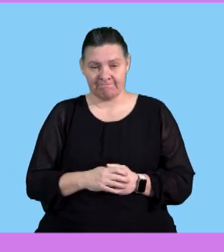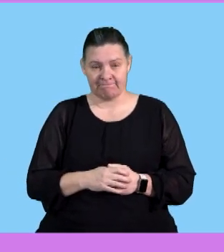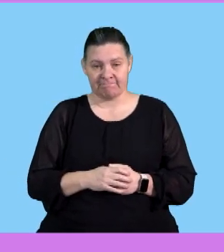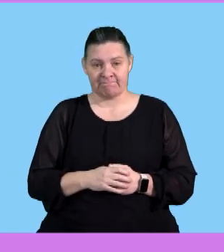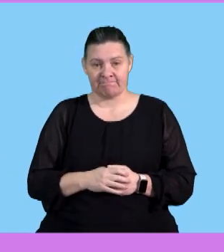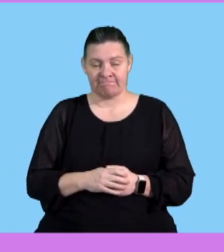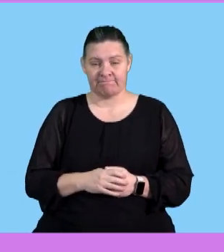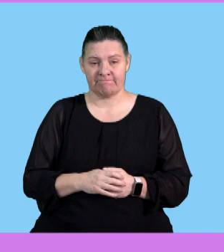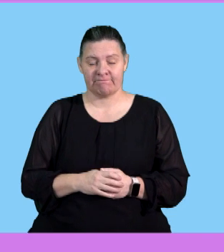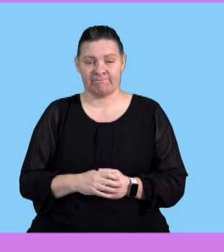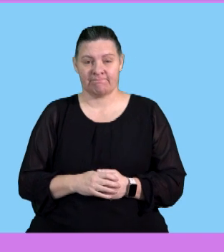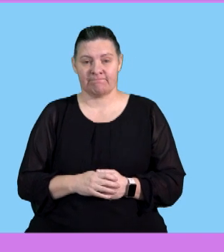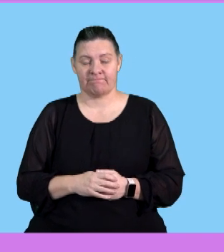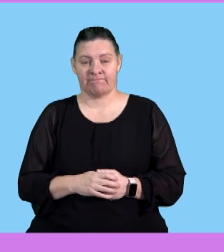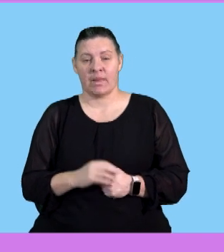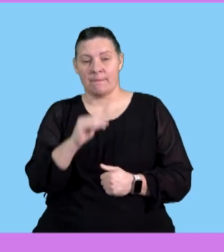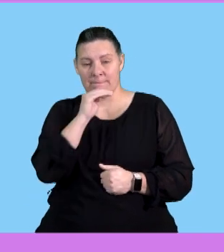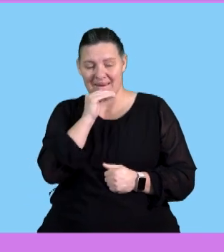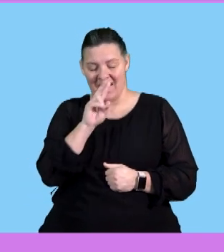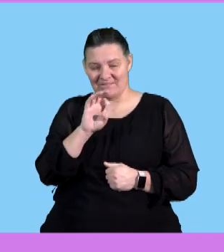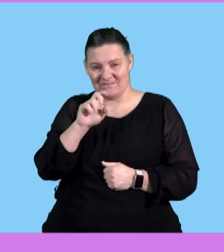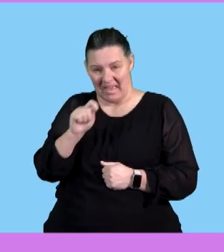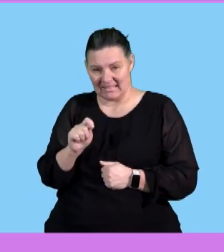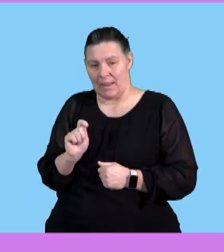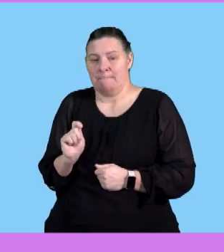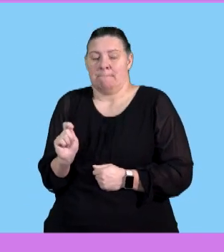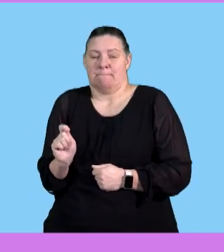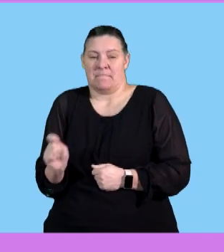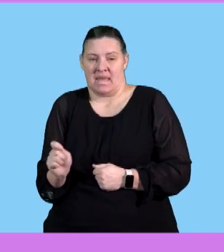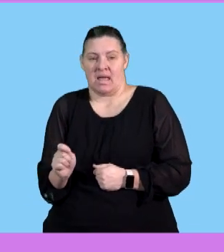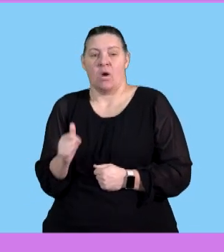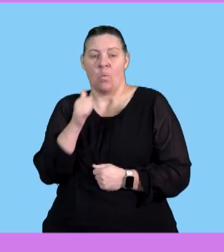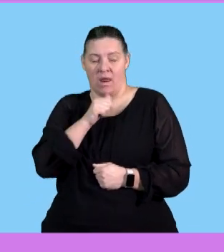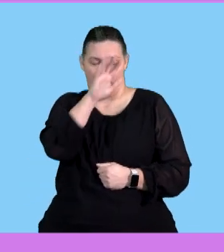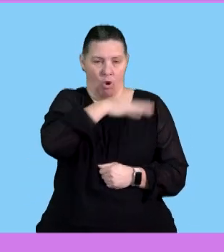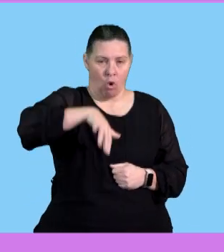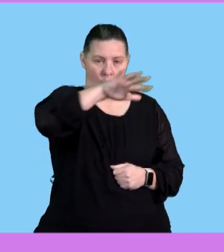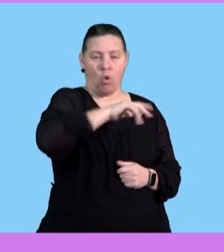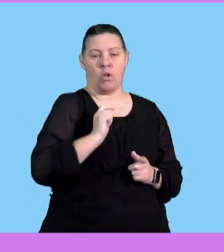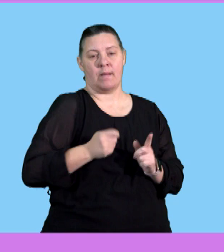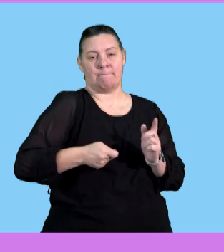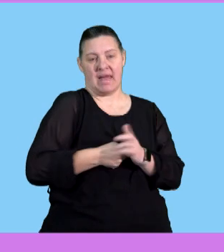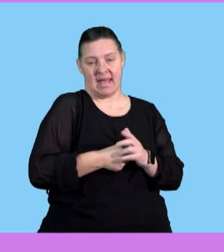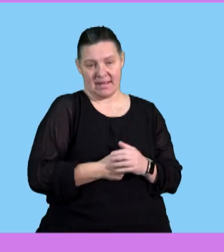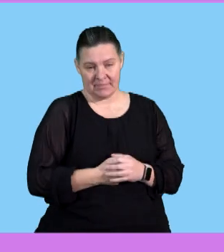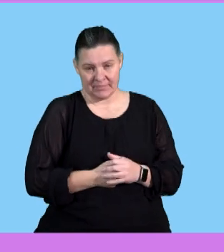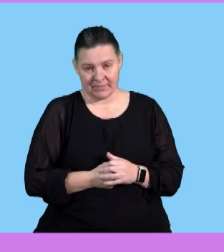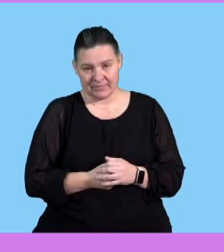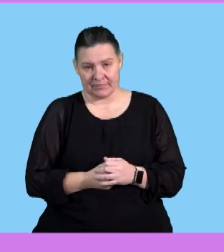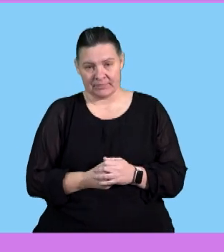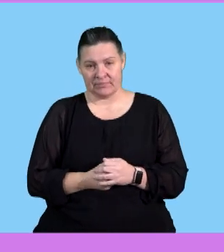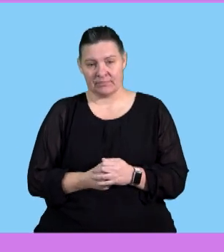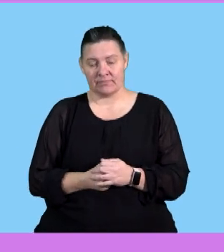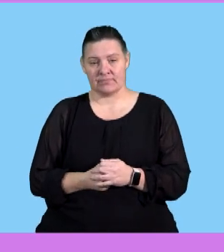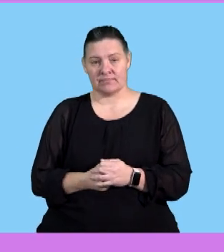221.21 cents. So this is the total amount of VAT charged when buying all